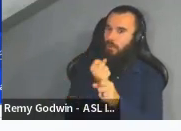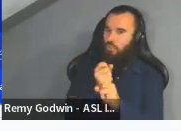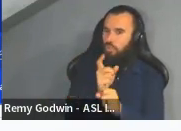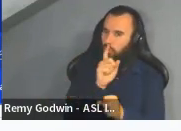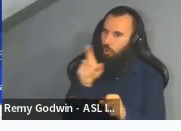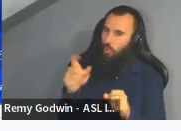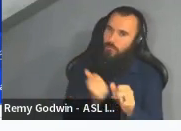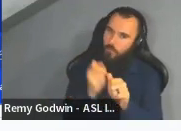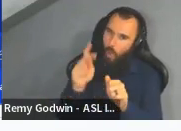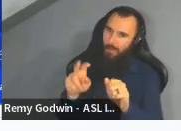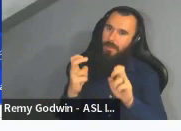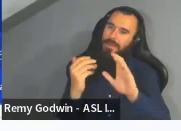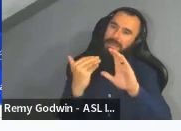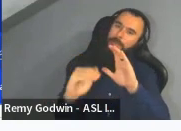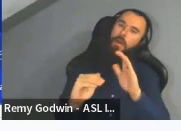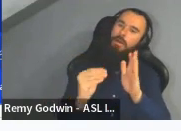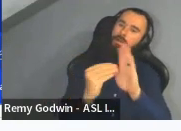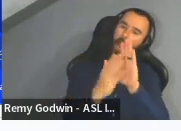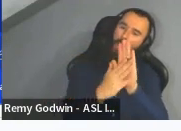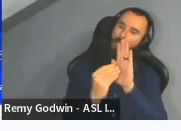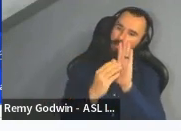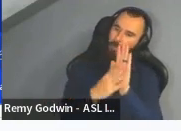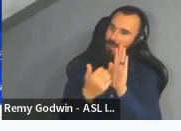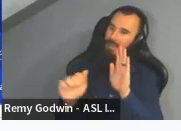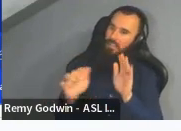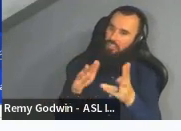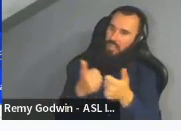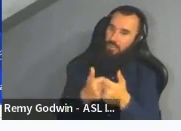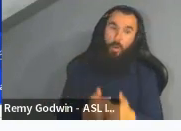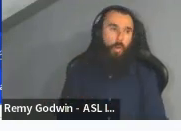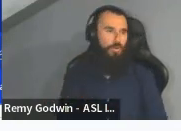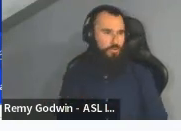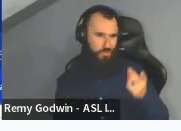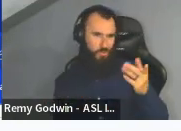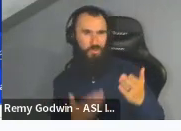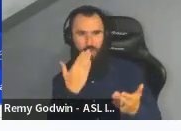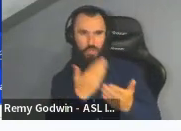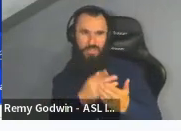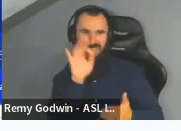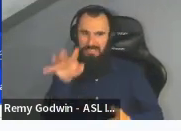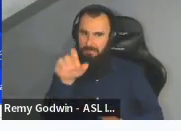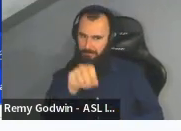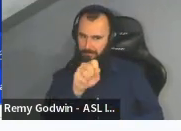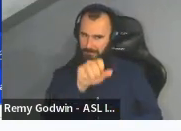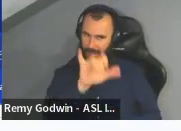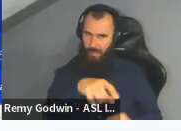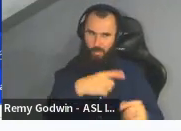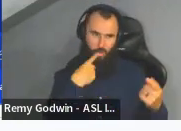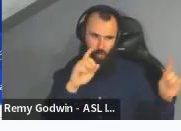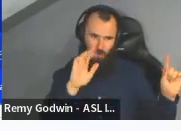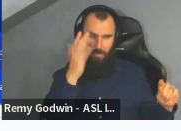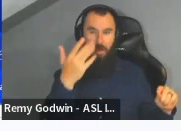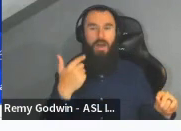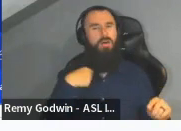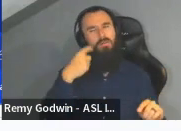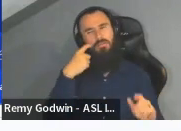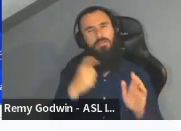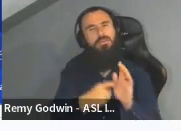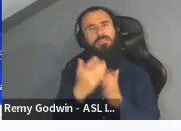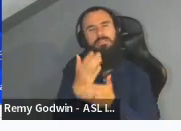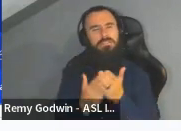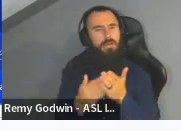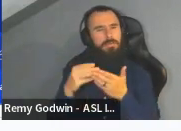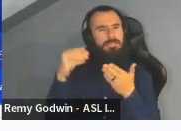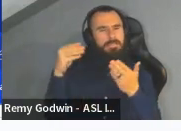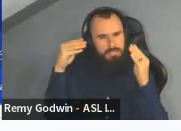document the challenges. That's a good trick. Yes, that works well. I found some teachers, or it's